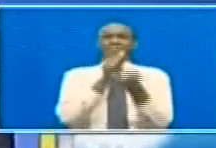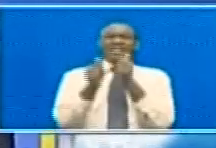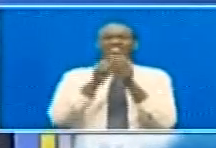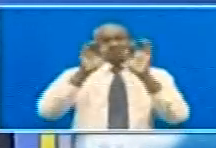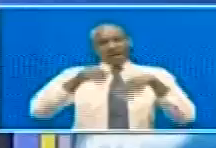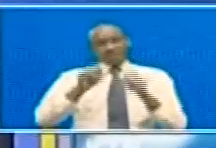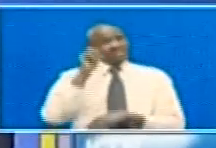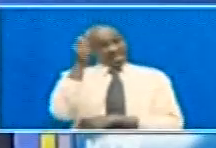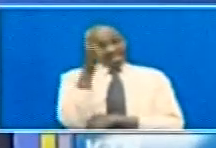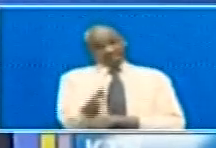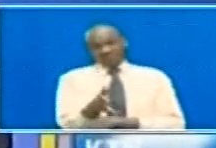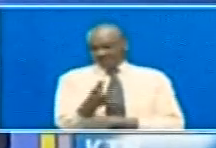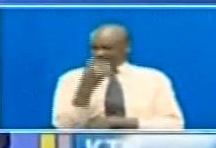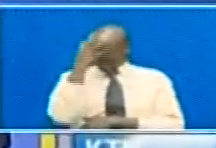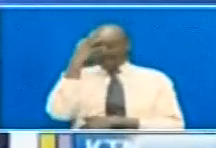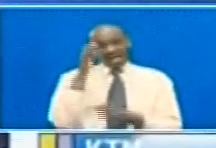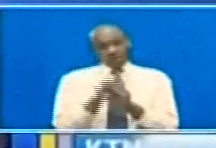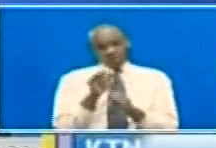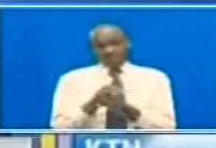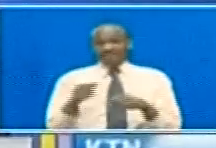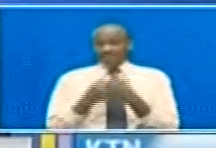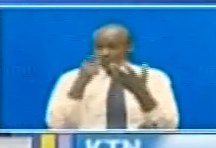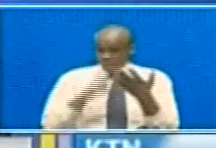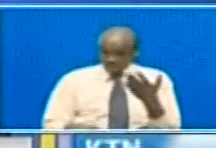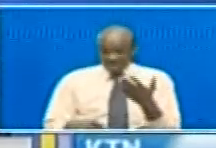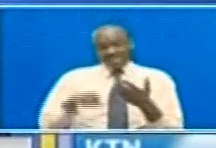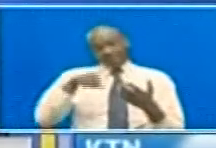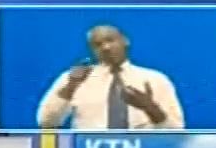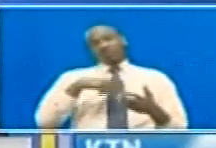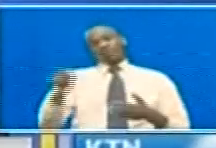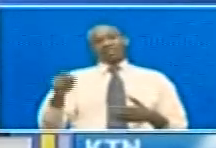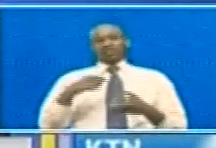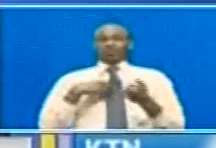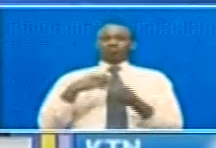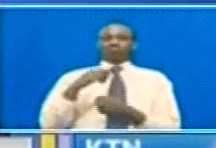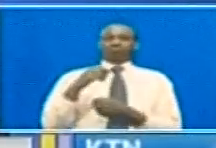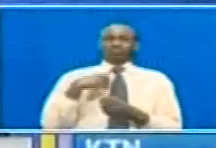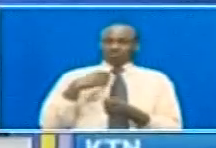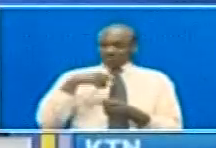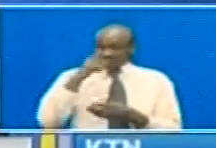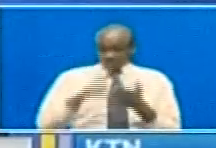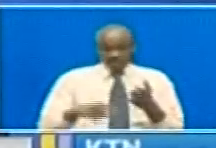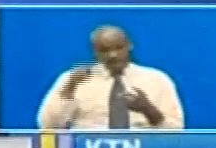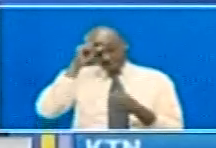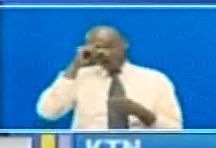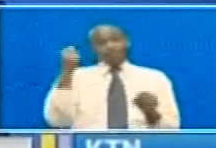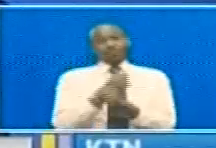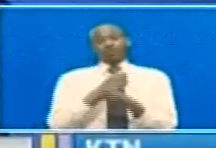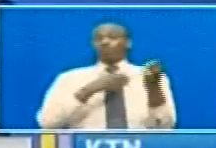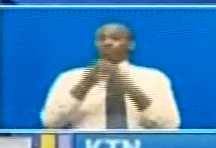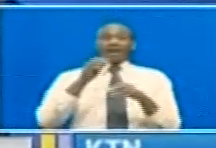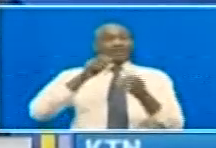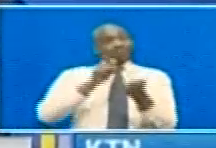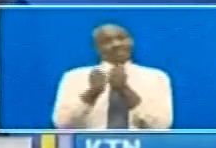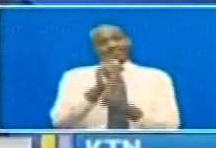country are an easy lot after the government-run International Cereals and Produce Board announced it had run out of money to buy maize from